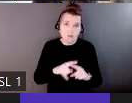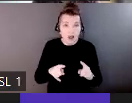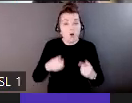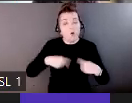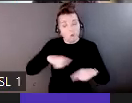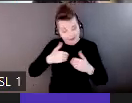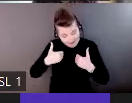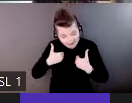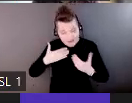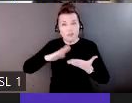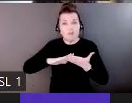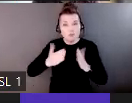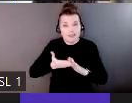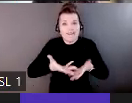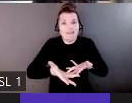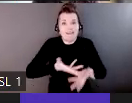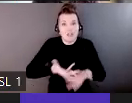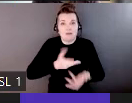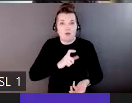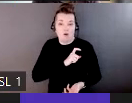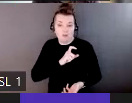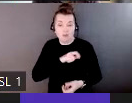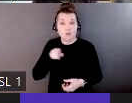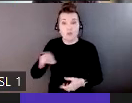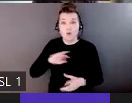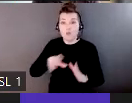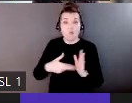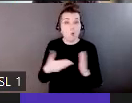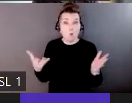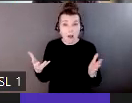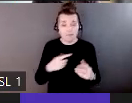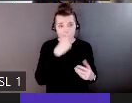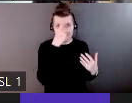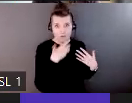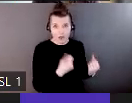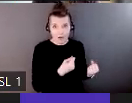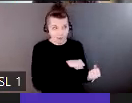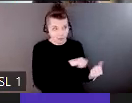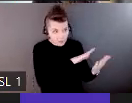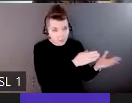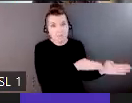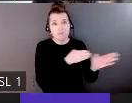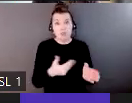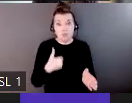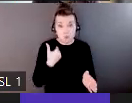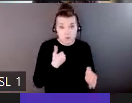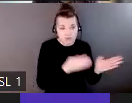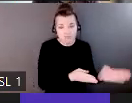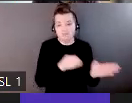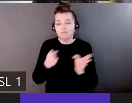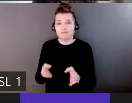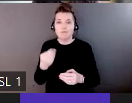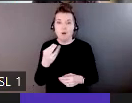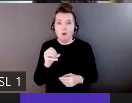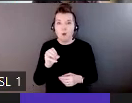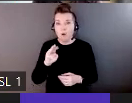officers whose mandates are dealing with mental health, youth, and our homeless issues. So a